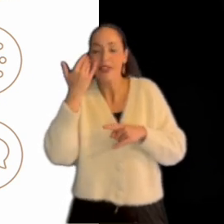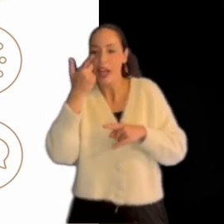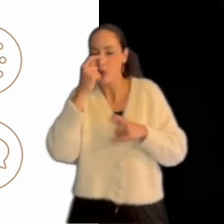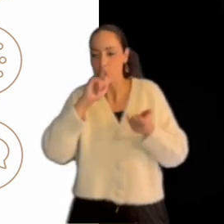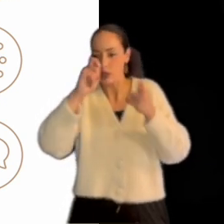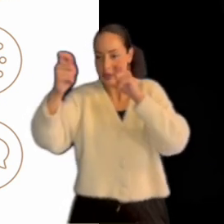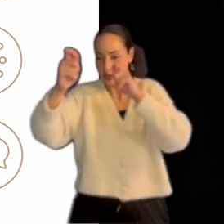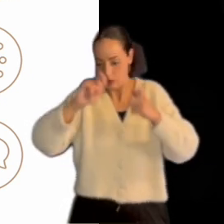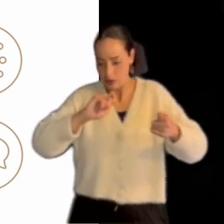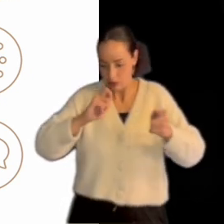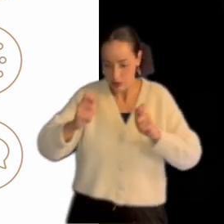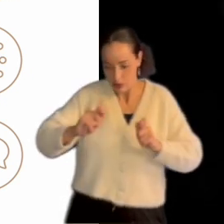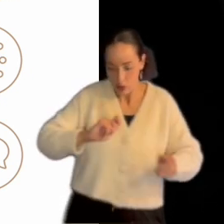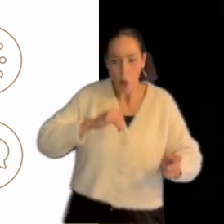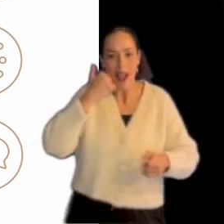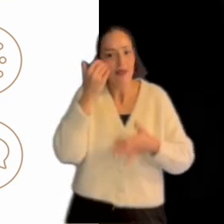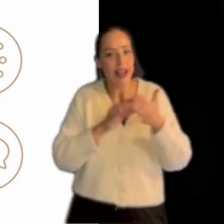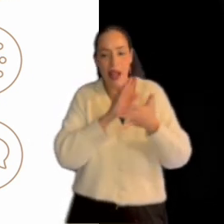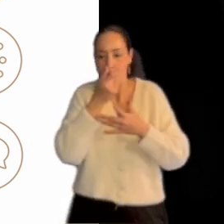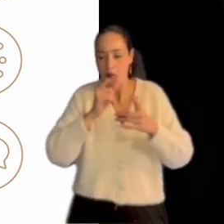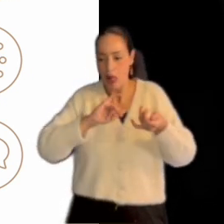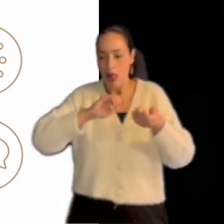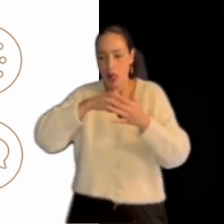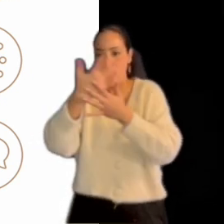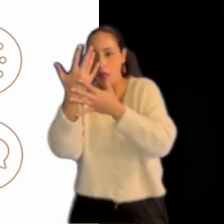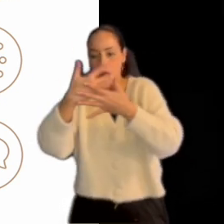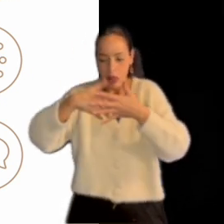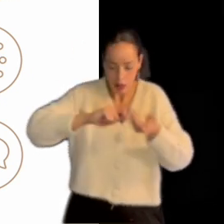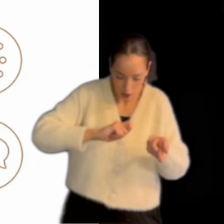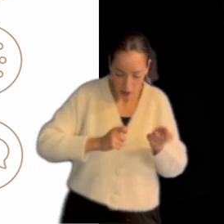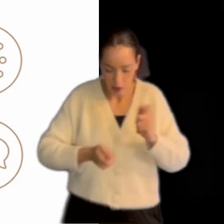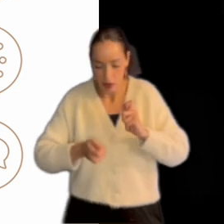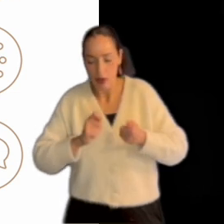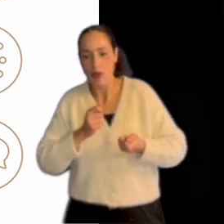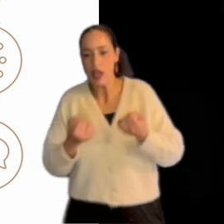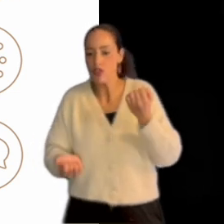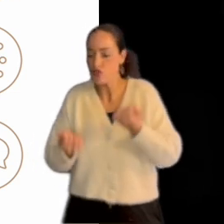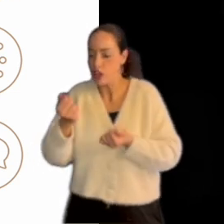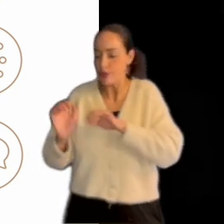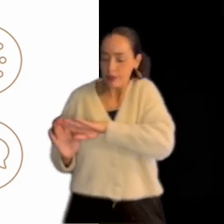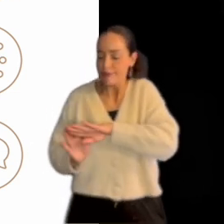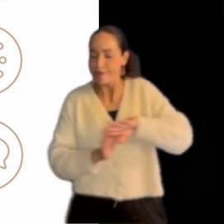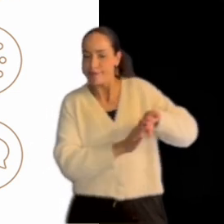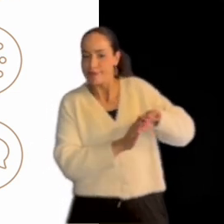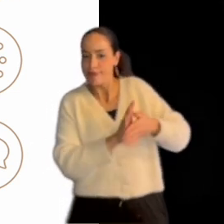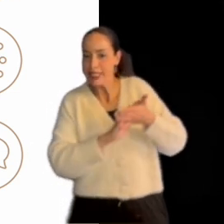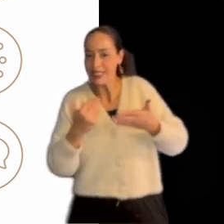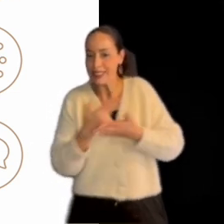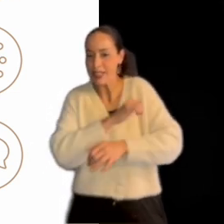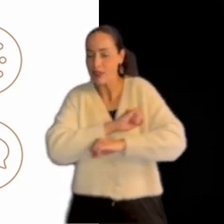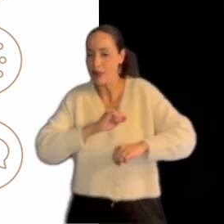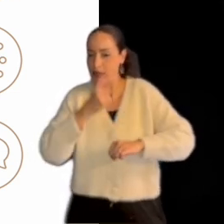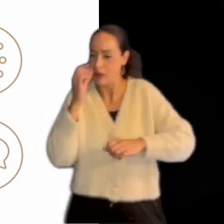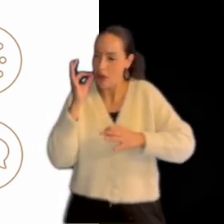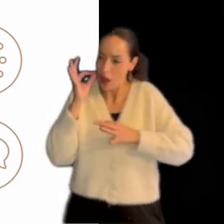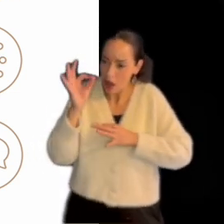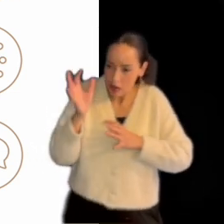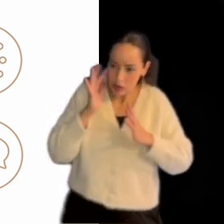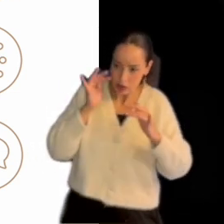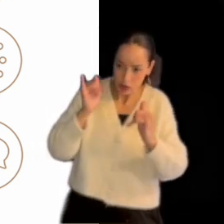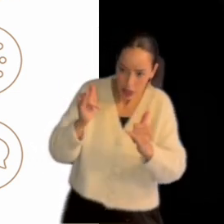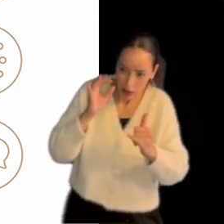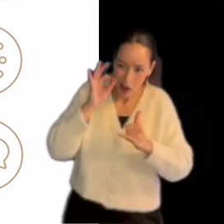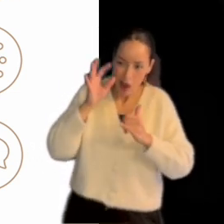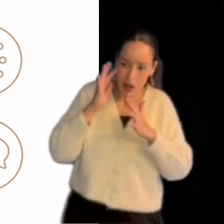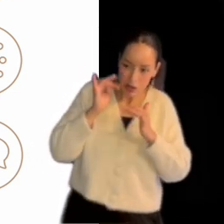can keep asking and checking, allowing someone to reflect and review, generate new ideas and explore different routes. When people